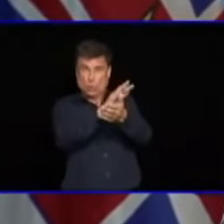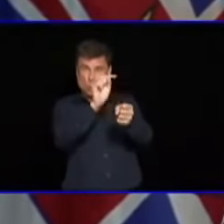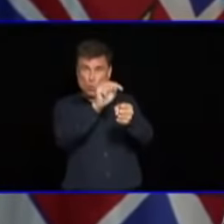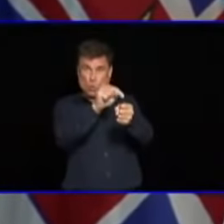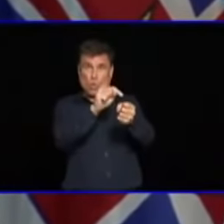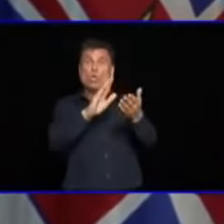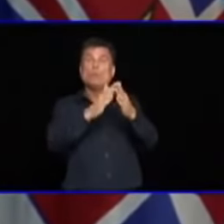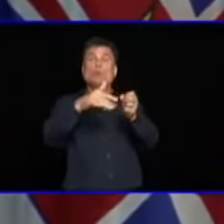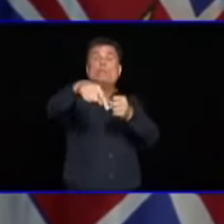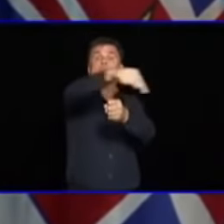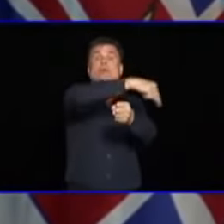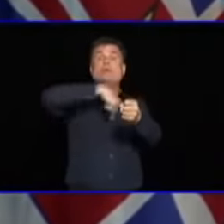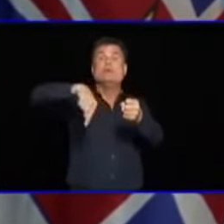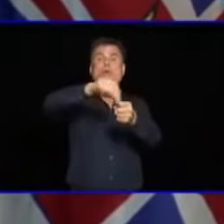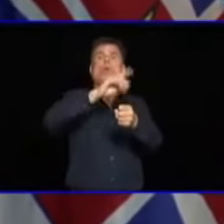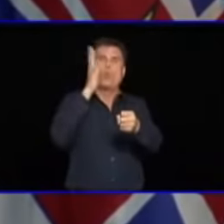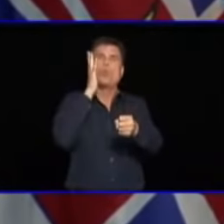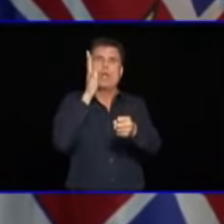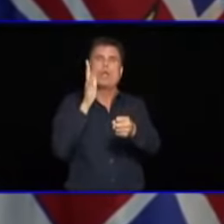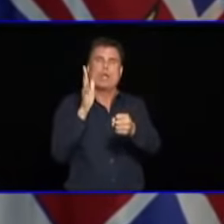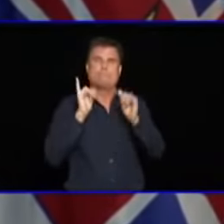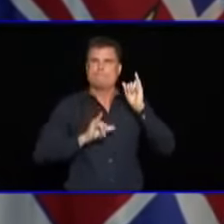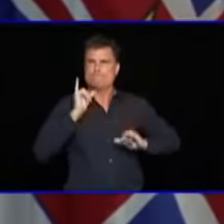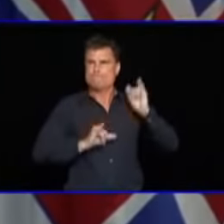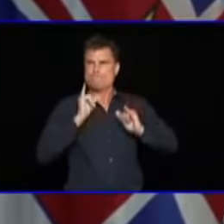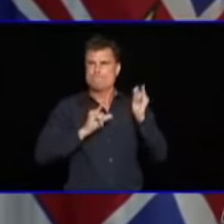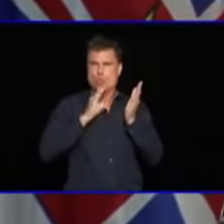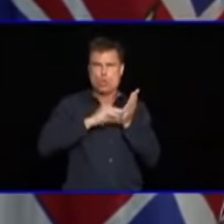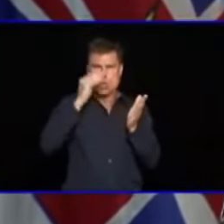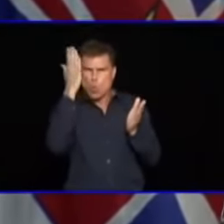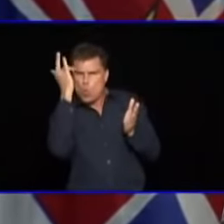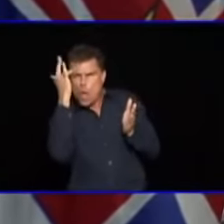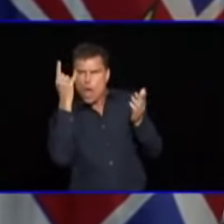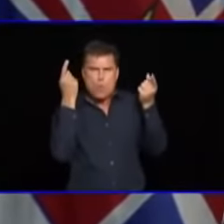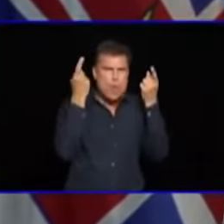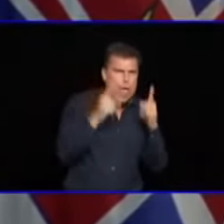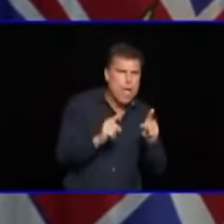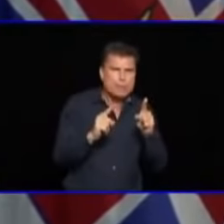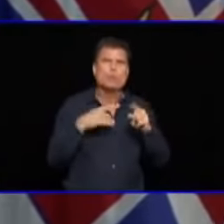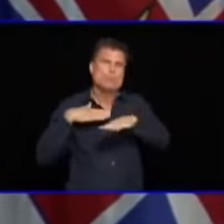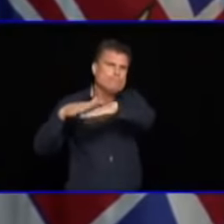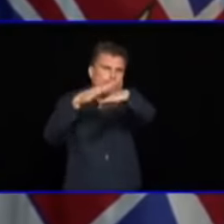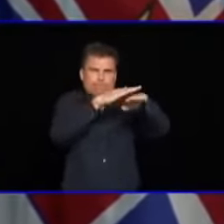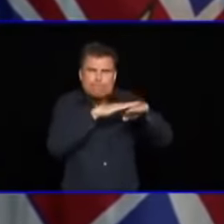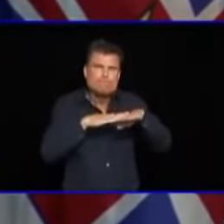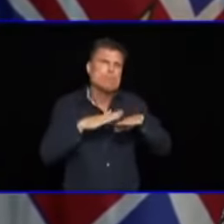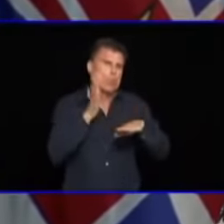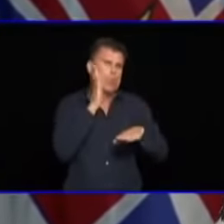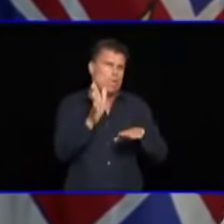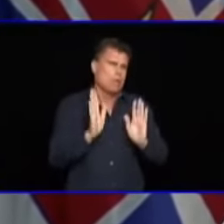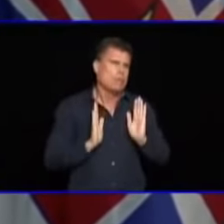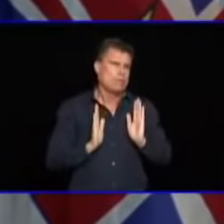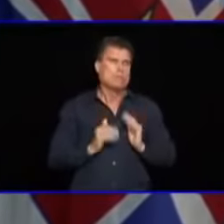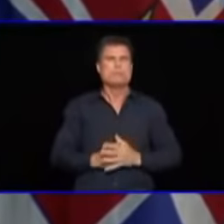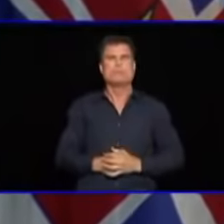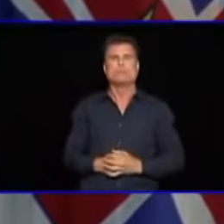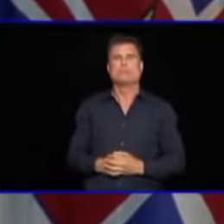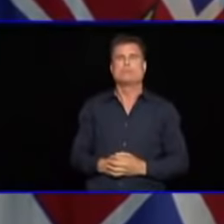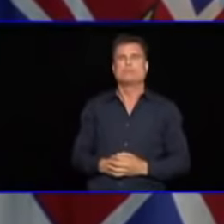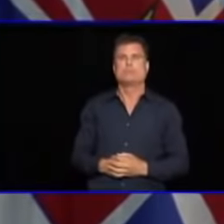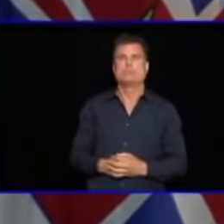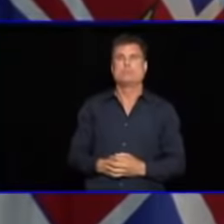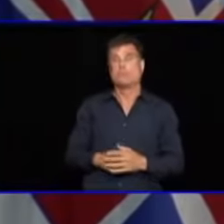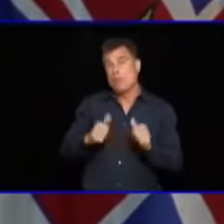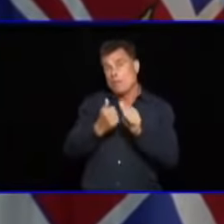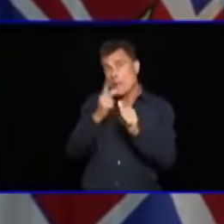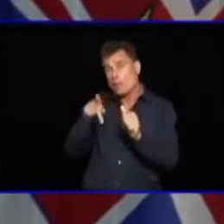Tanya? Yes, please, and if we could get an answer from Minister Dix in French on this as well, thanks. There's been so much emphasis over the summer on